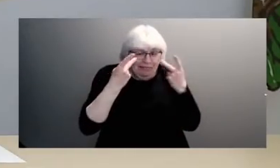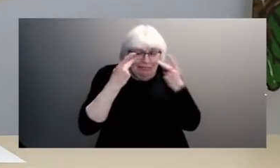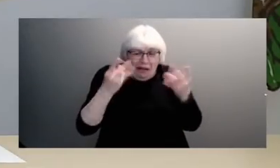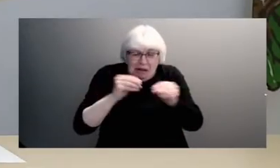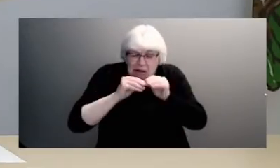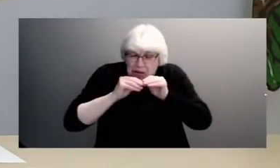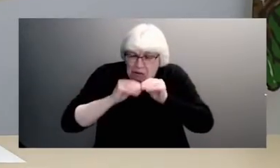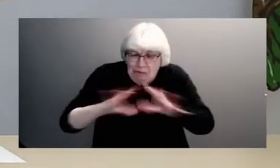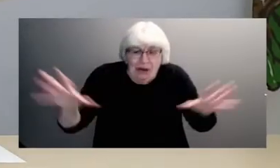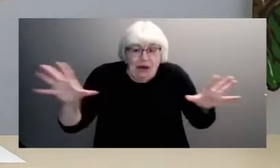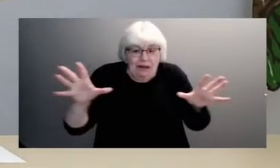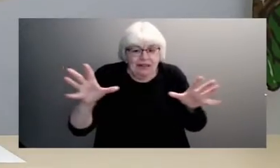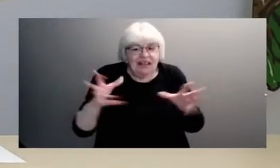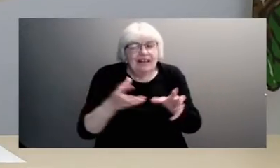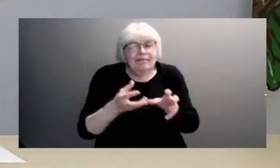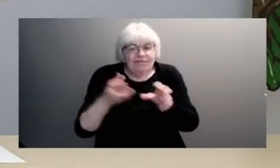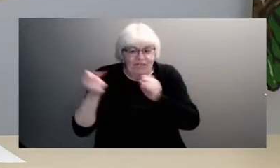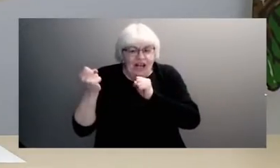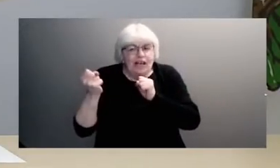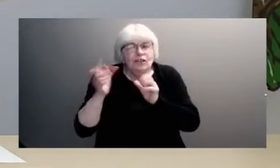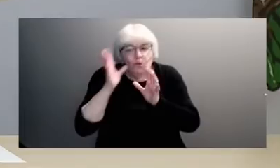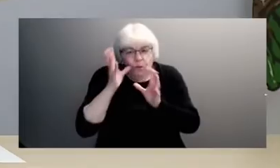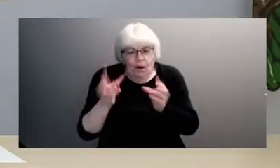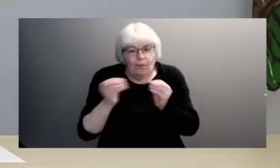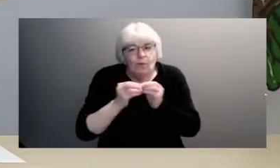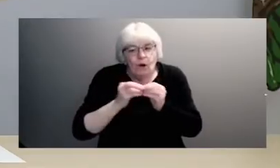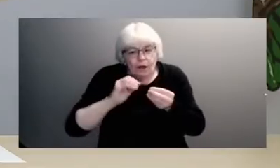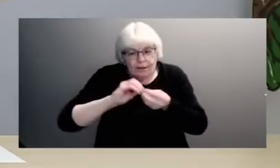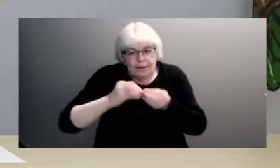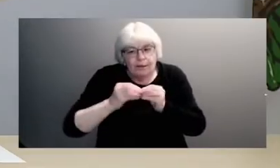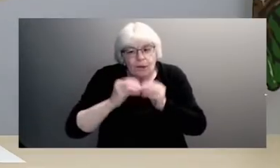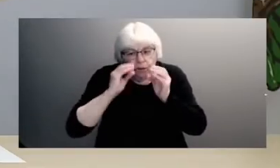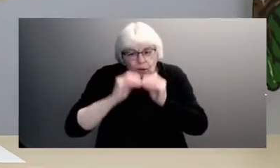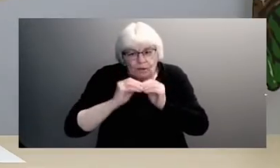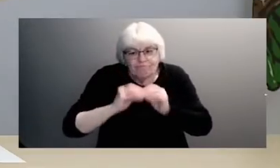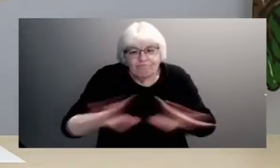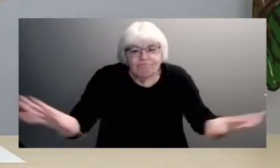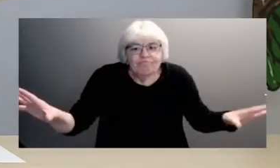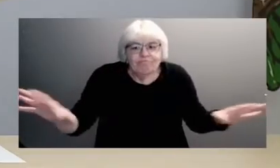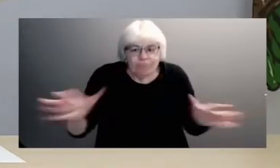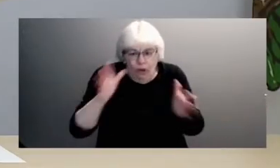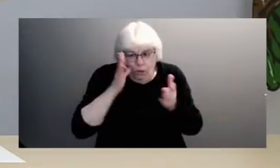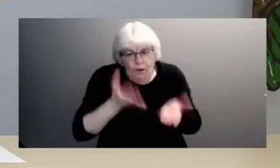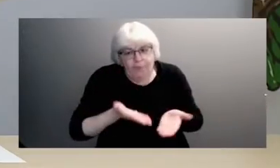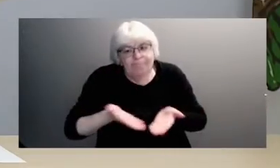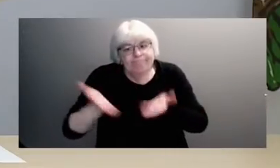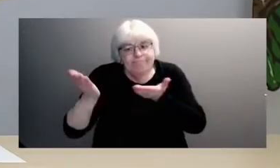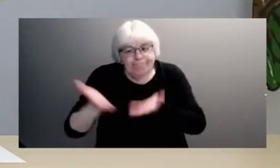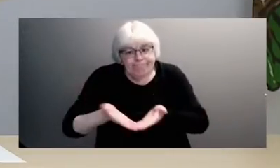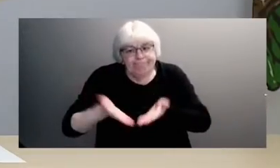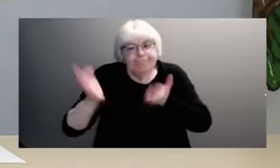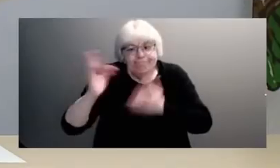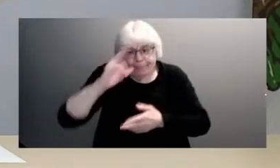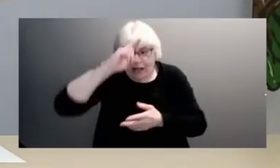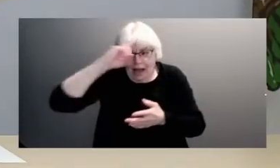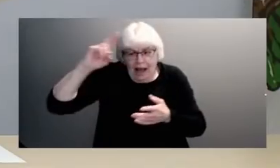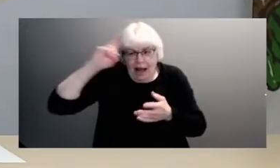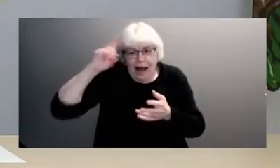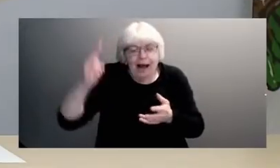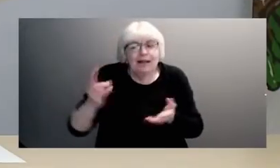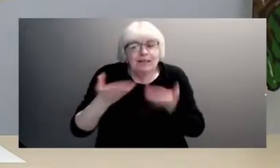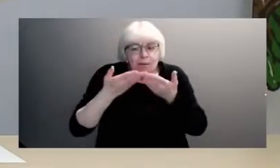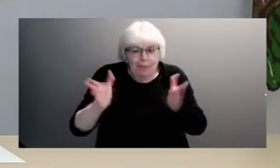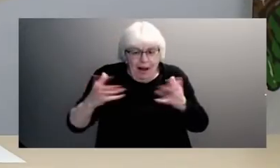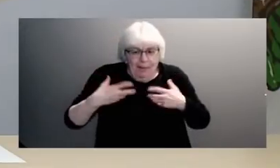with COVID-19 will impact the public health and the healthcare system. We know the more cases we have, the